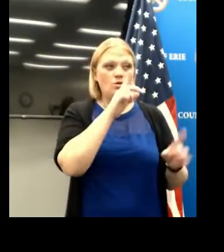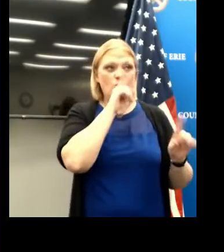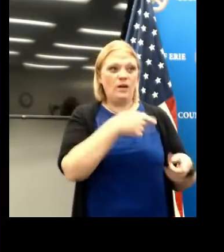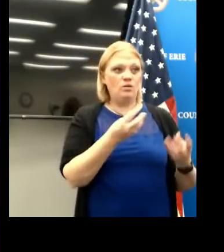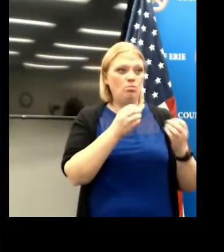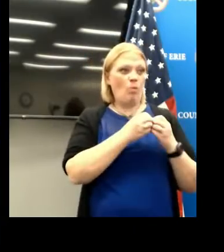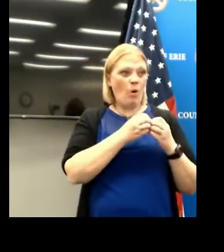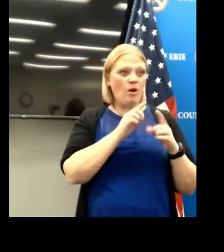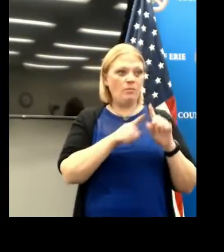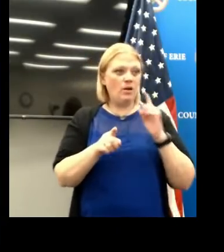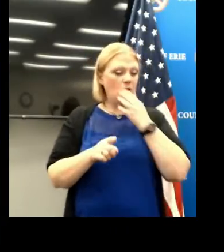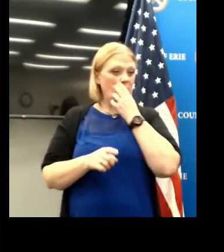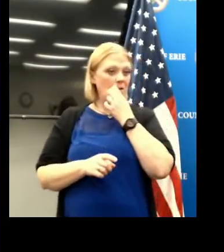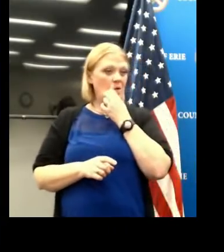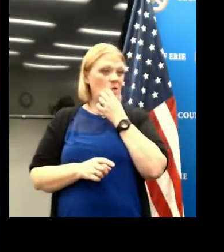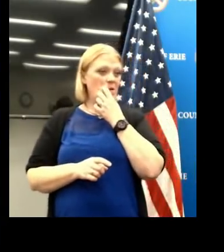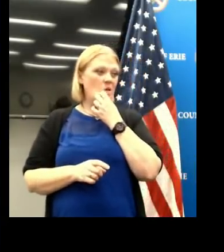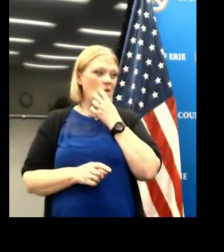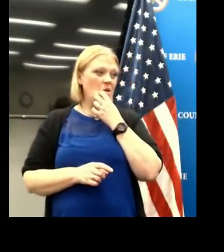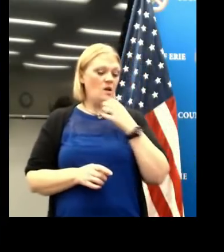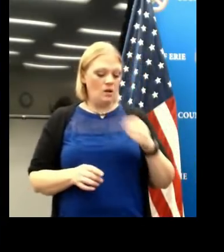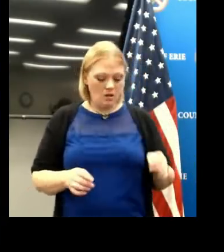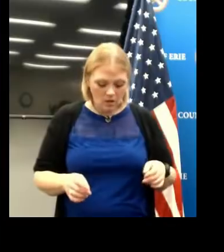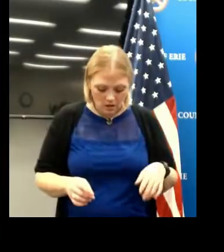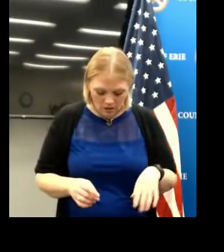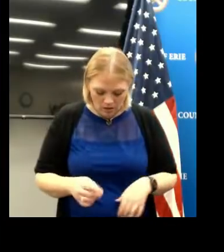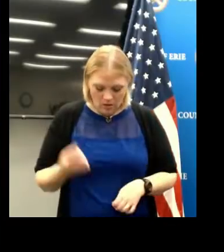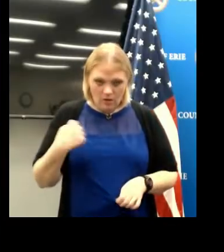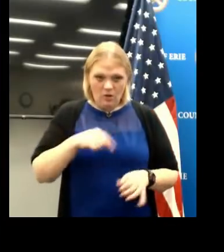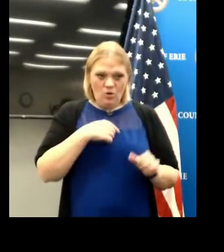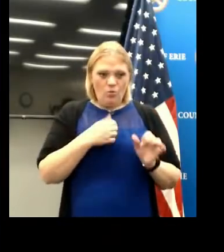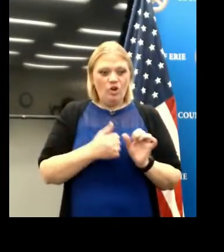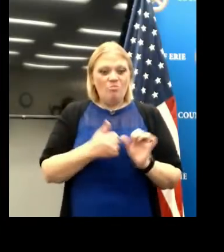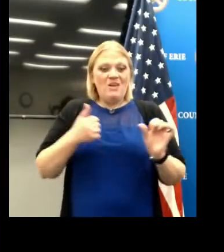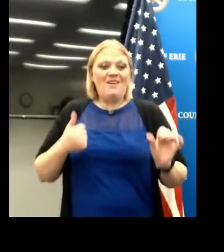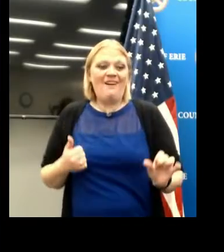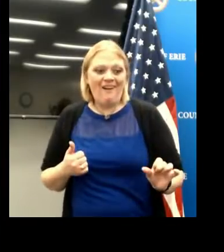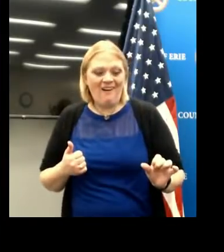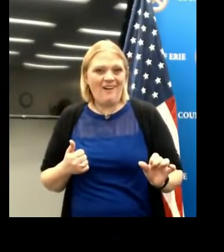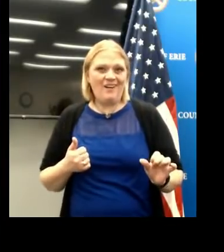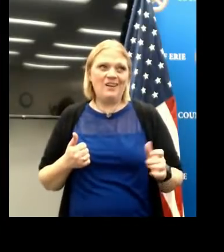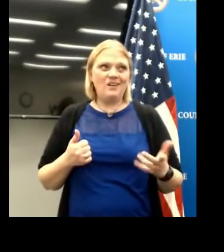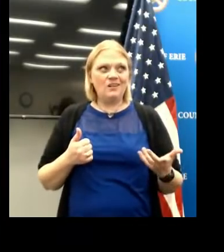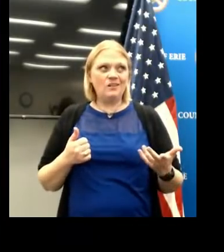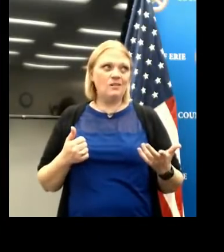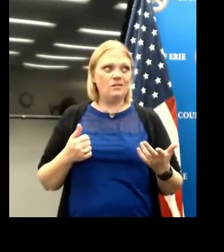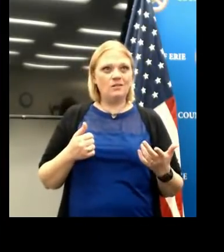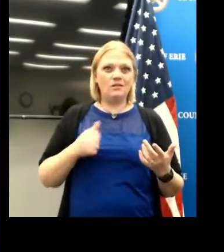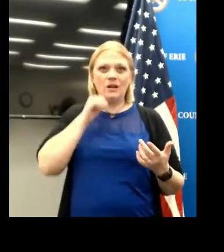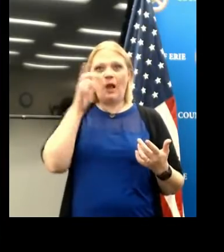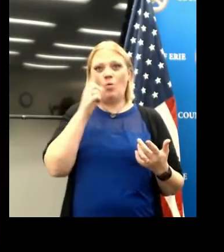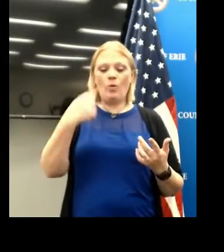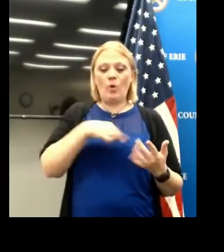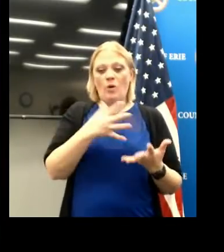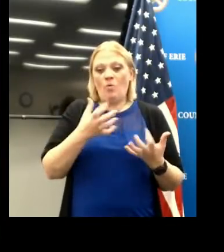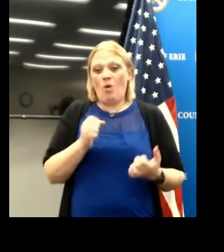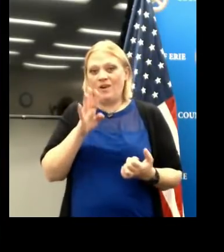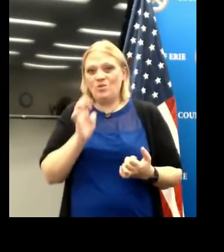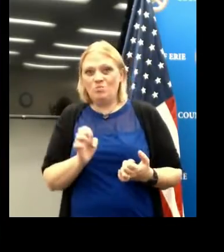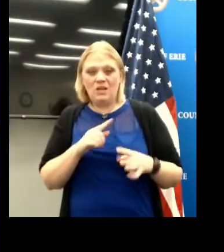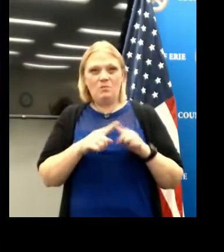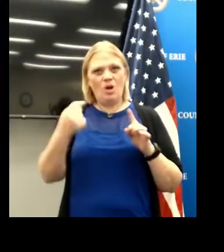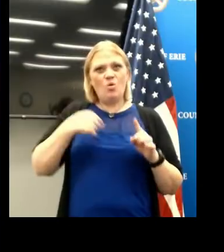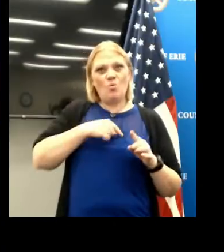more, but we're behind from where we want to be, but we're not that far behind, and we have hired more people, and we're bringing on more